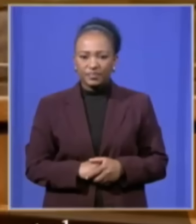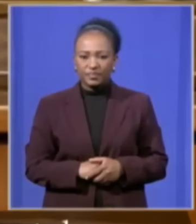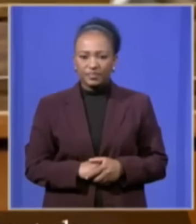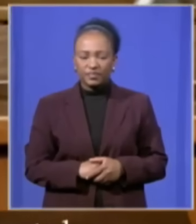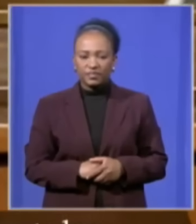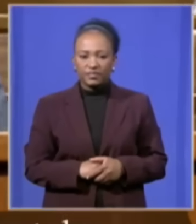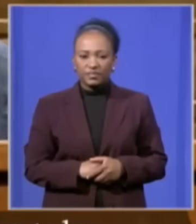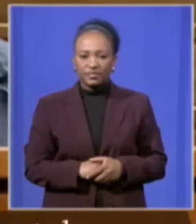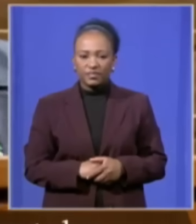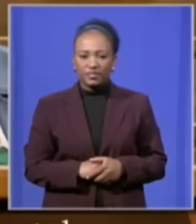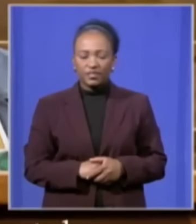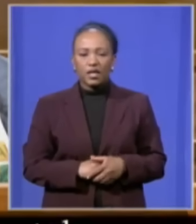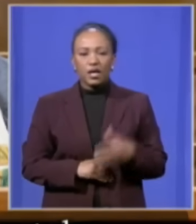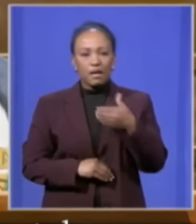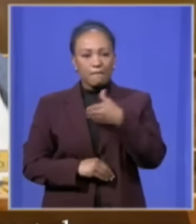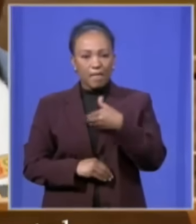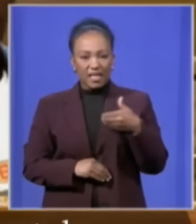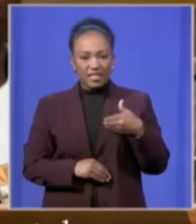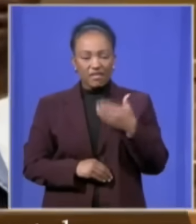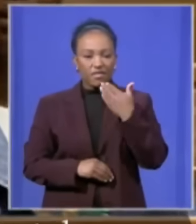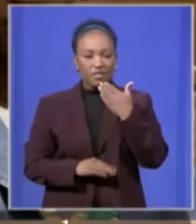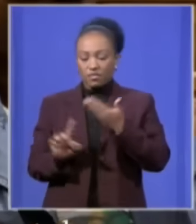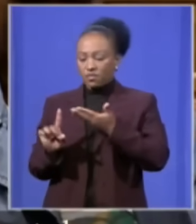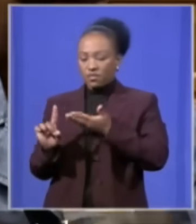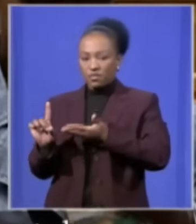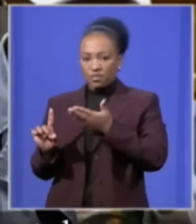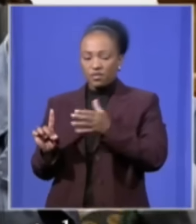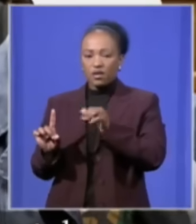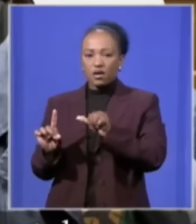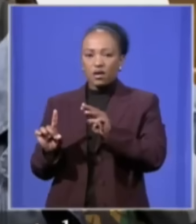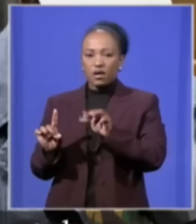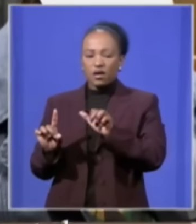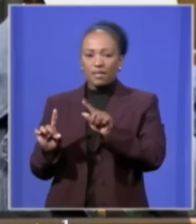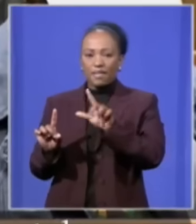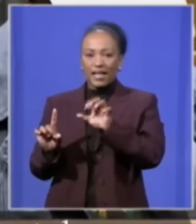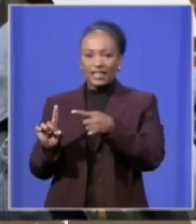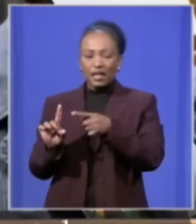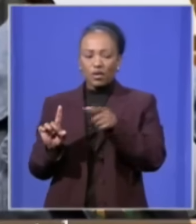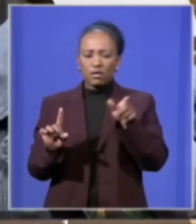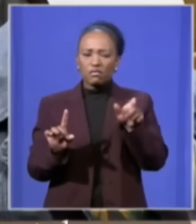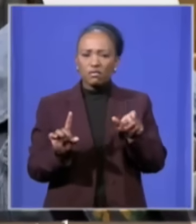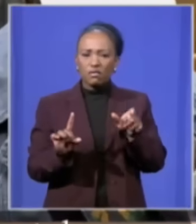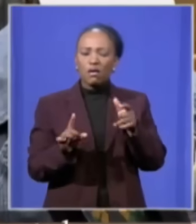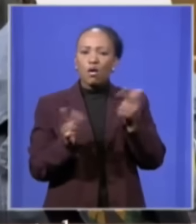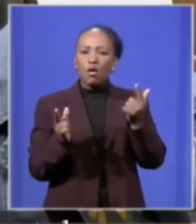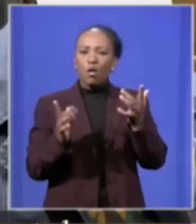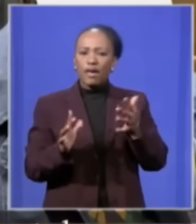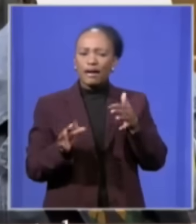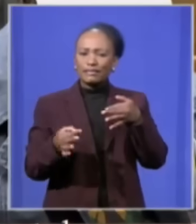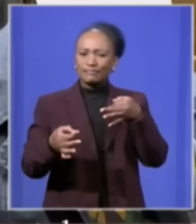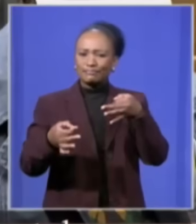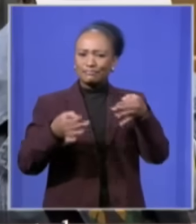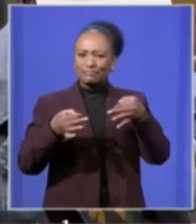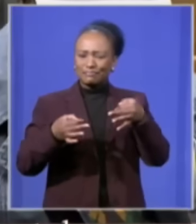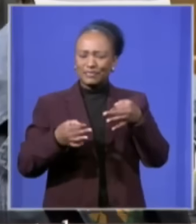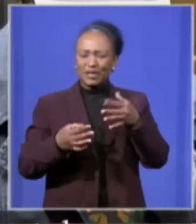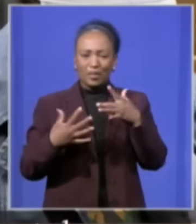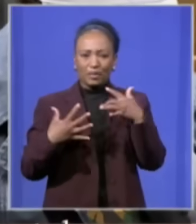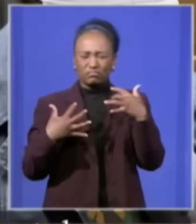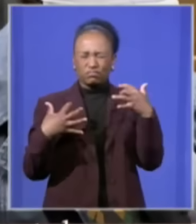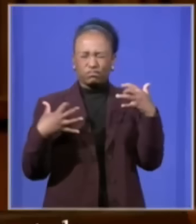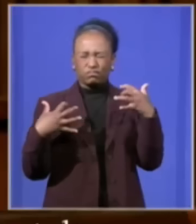Mmago Amantle o ile a se khitla ge a bea theleditše mogoboši wa moredi wa gagwe ge a bea nega ditaba tšeo di boefišago tša seo se diregilego kgweding